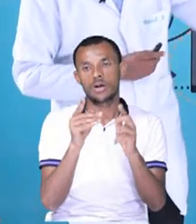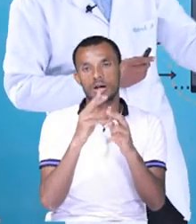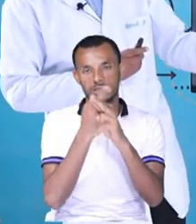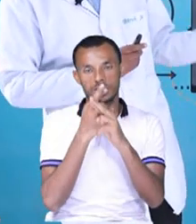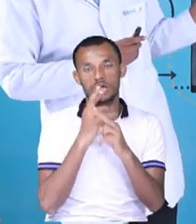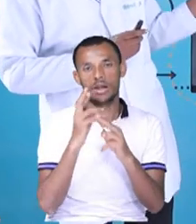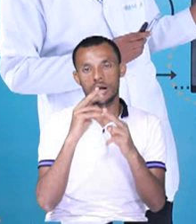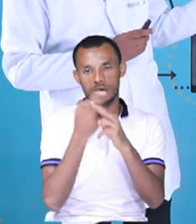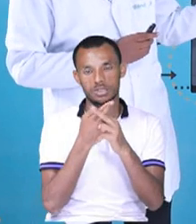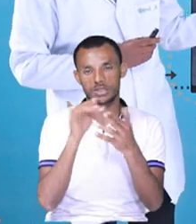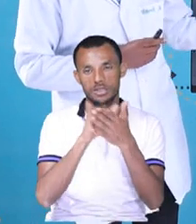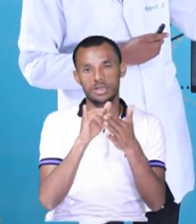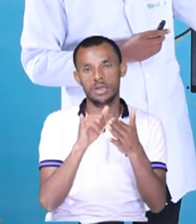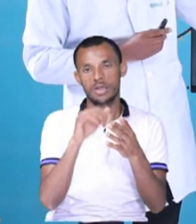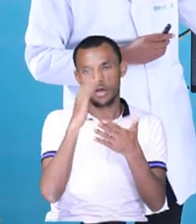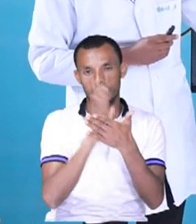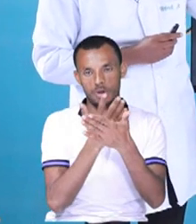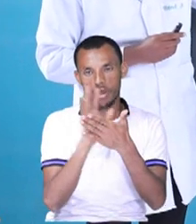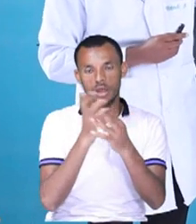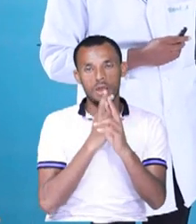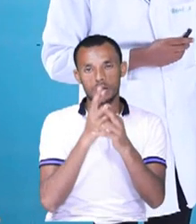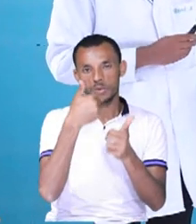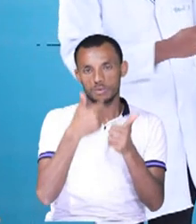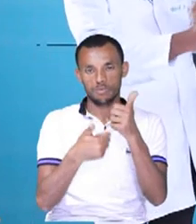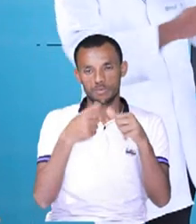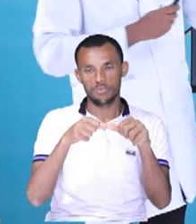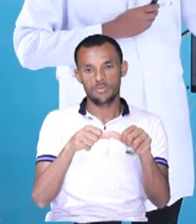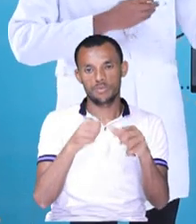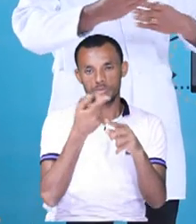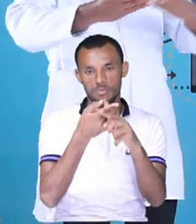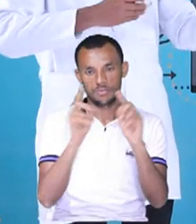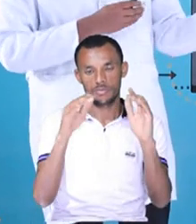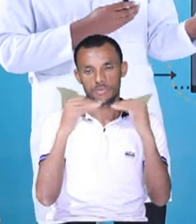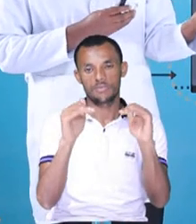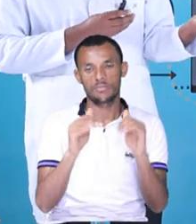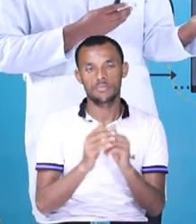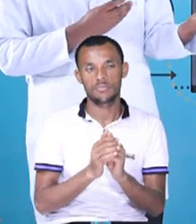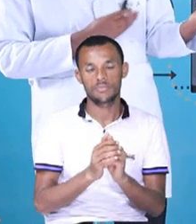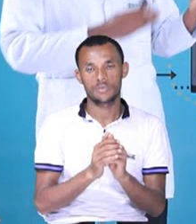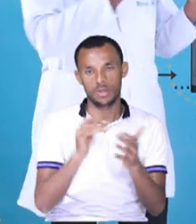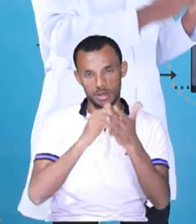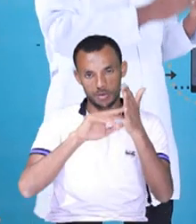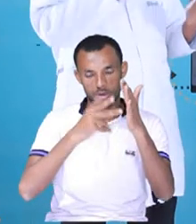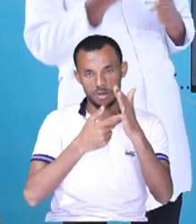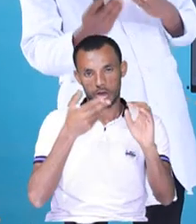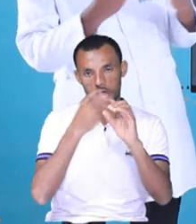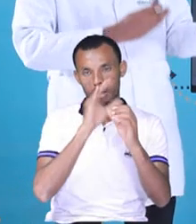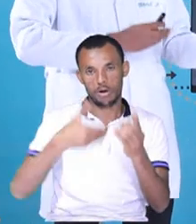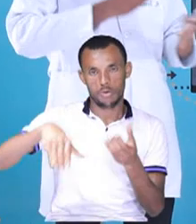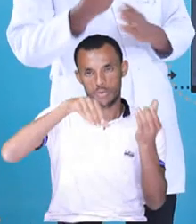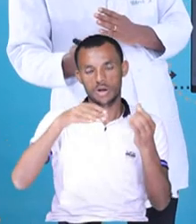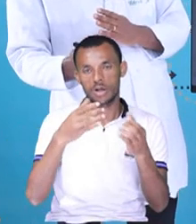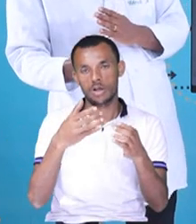are reactions that involve reactants which exist in different phases or different states. That means gas and